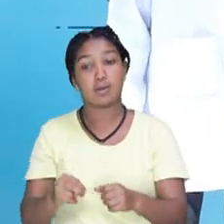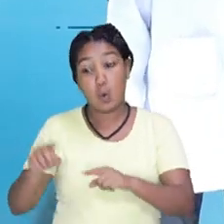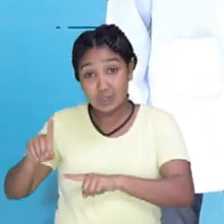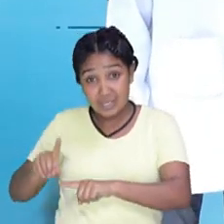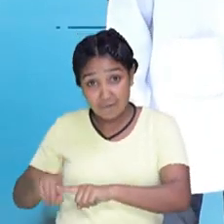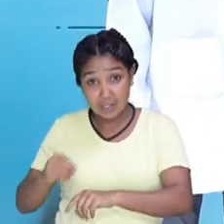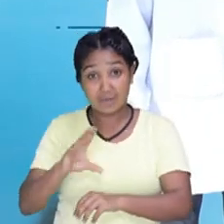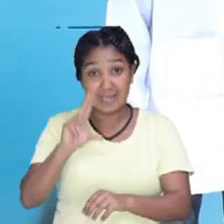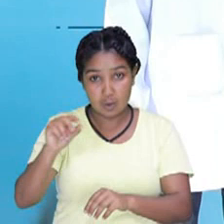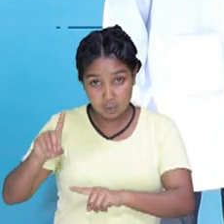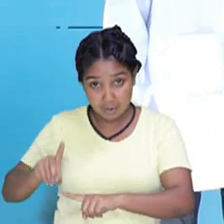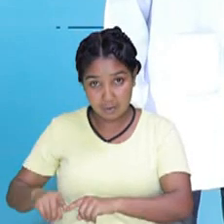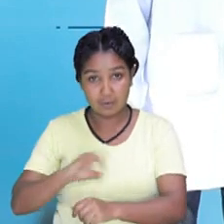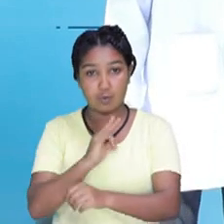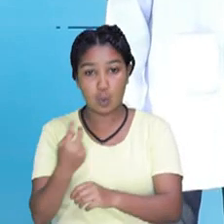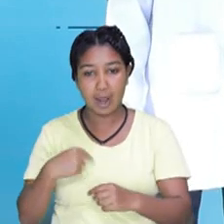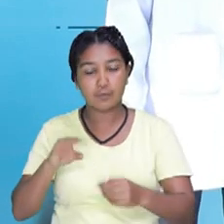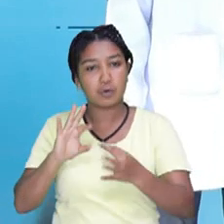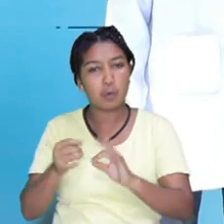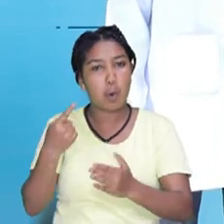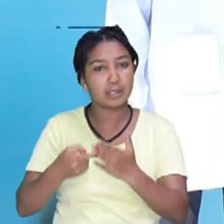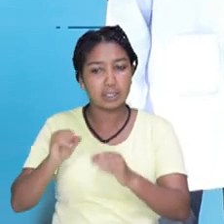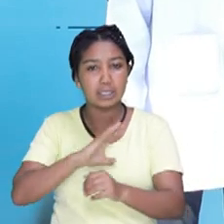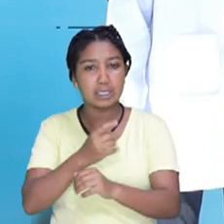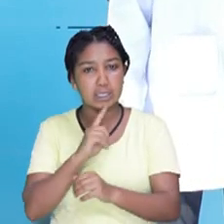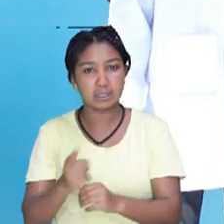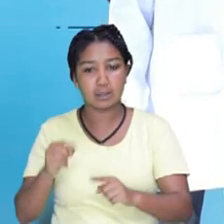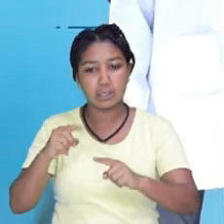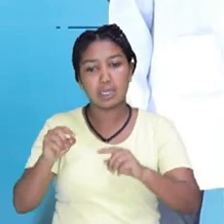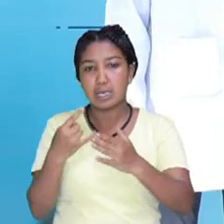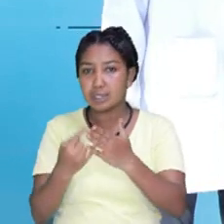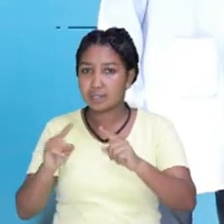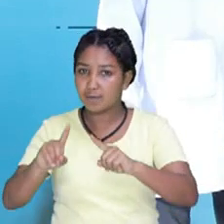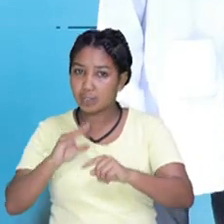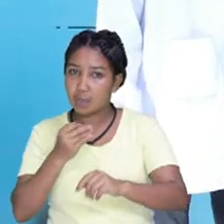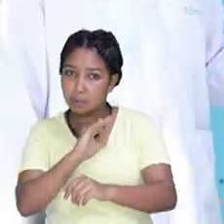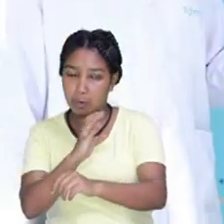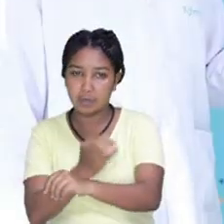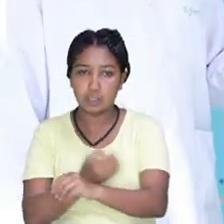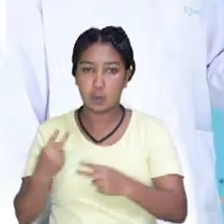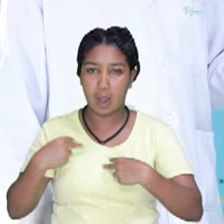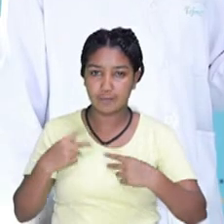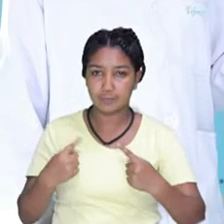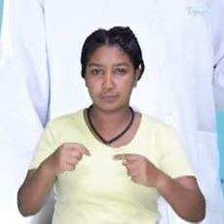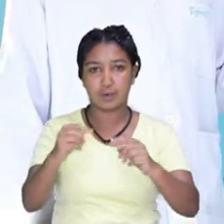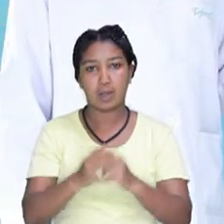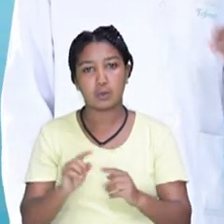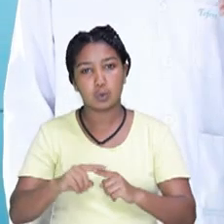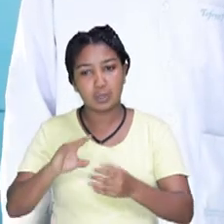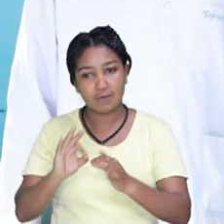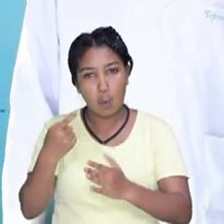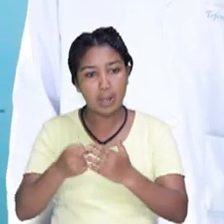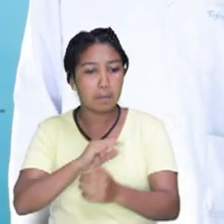and non-conservative force. We have to define what energy, list the different types of energies. We have to